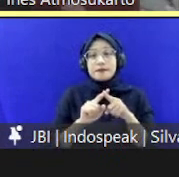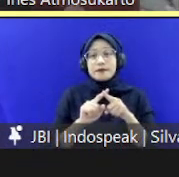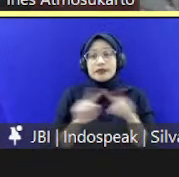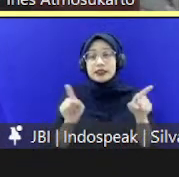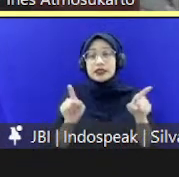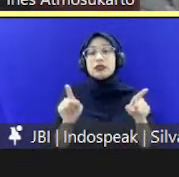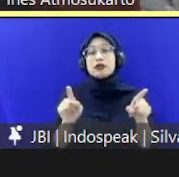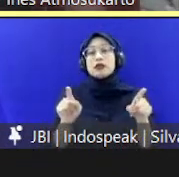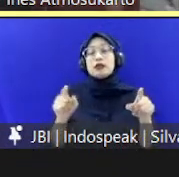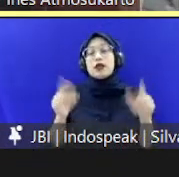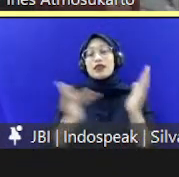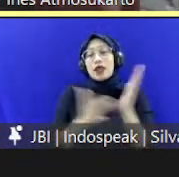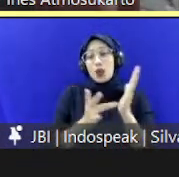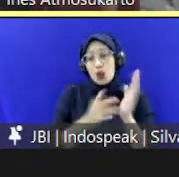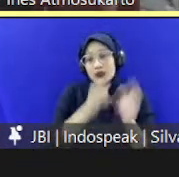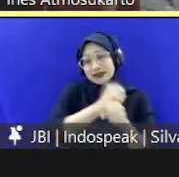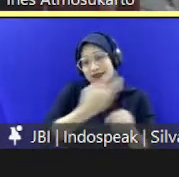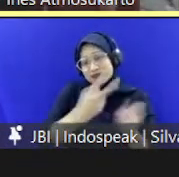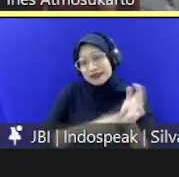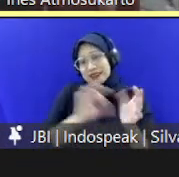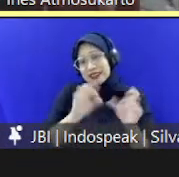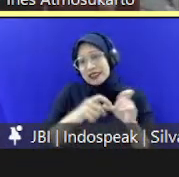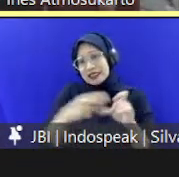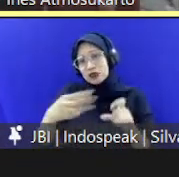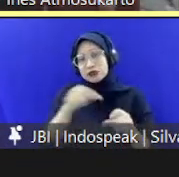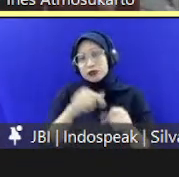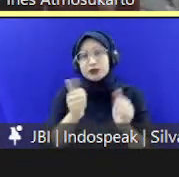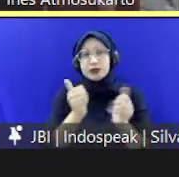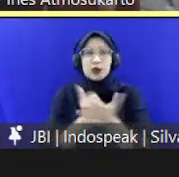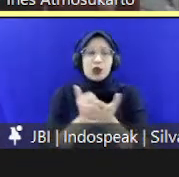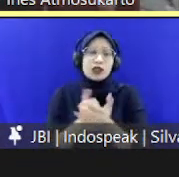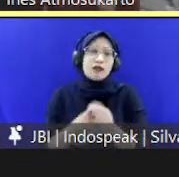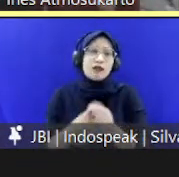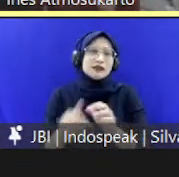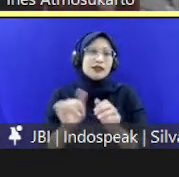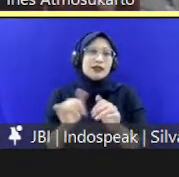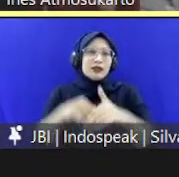the technology had not been sufficiently been